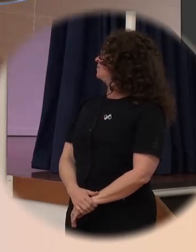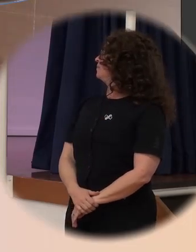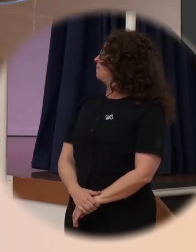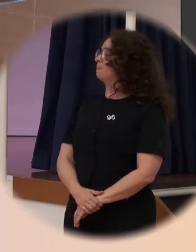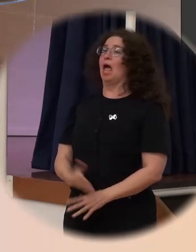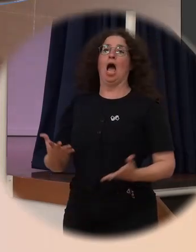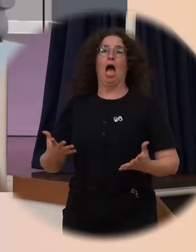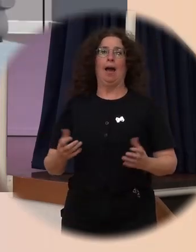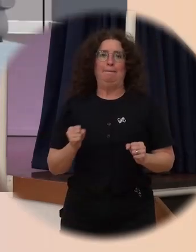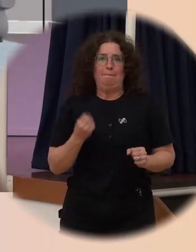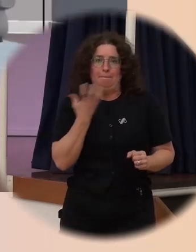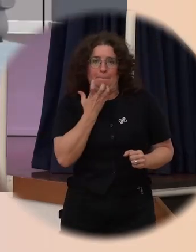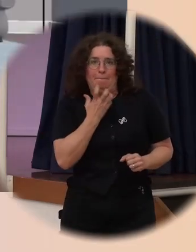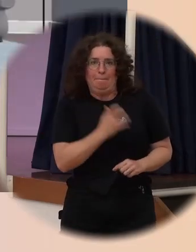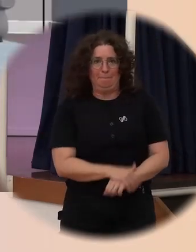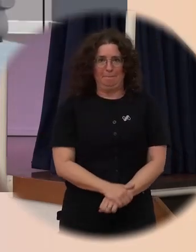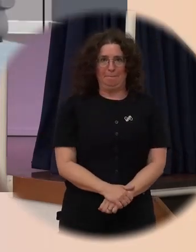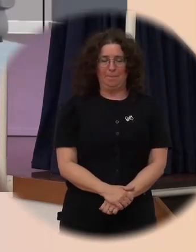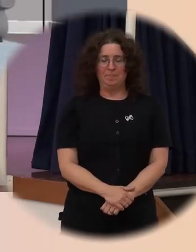Oh, sorry.